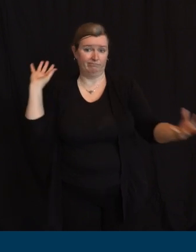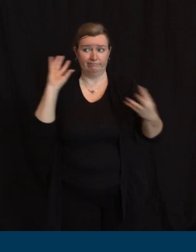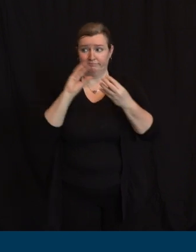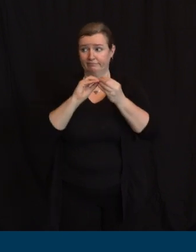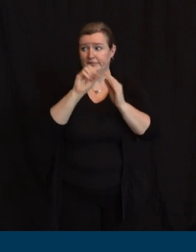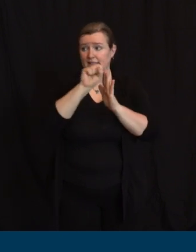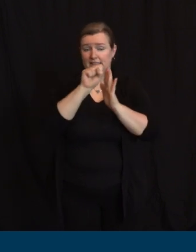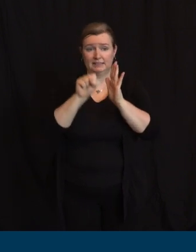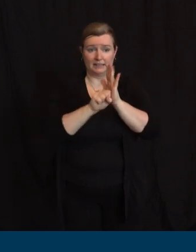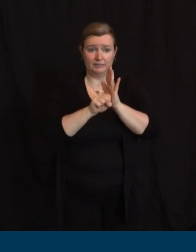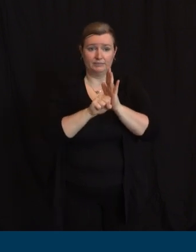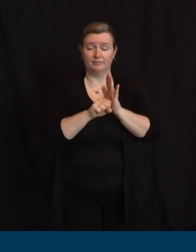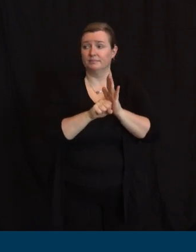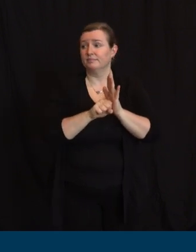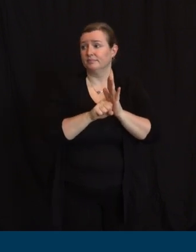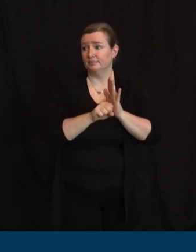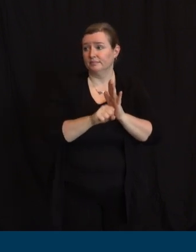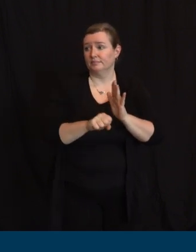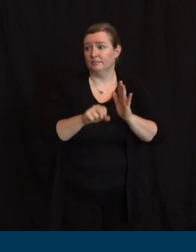sits at